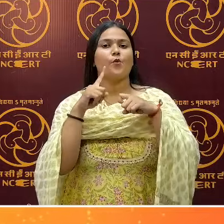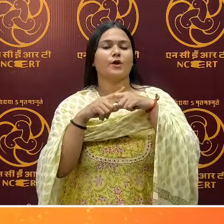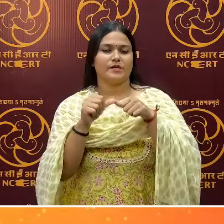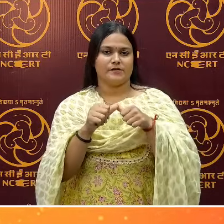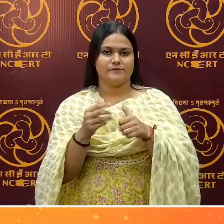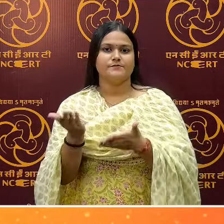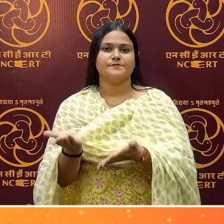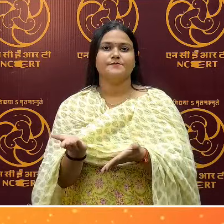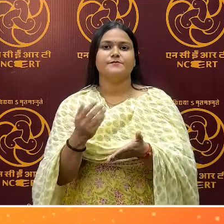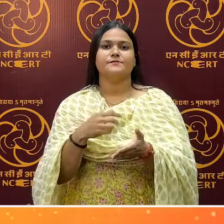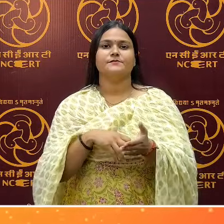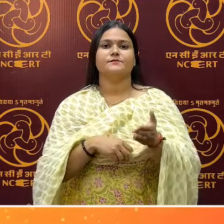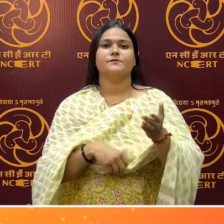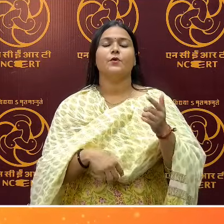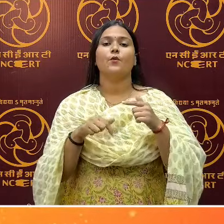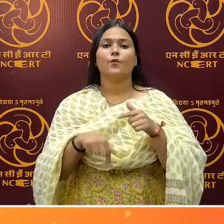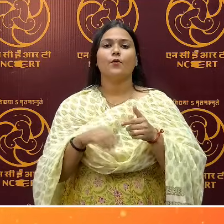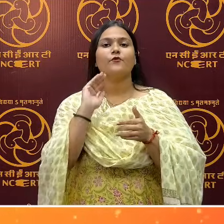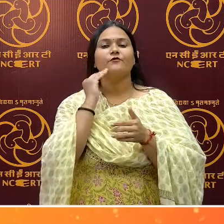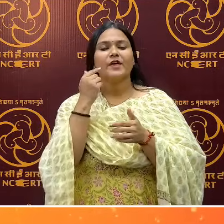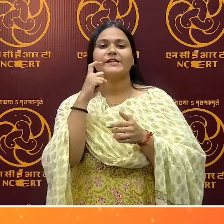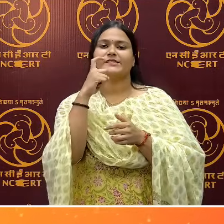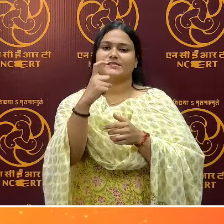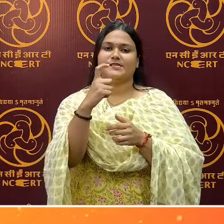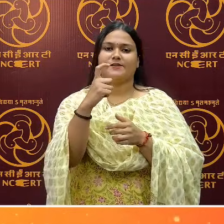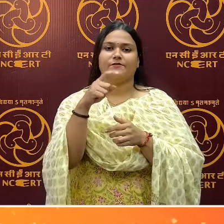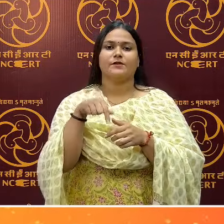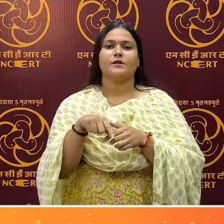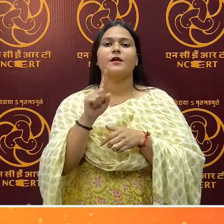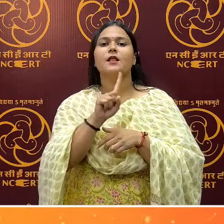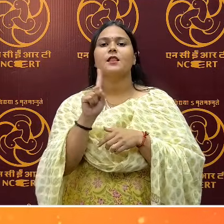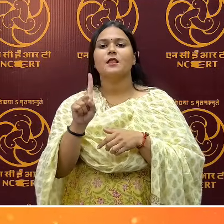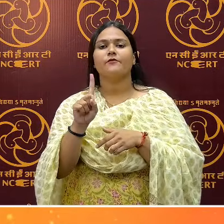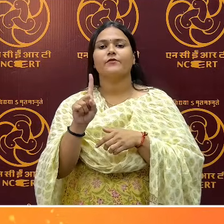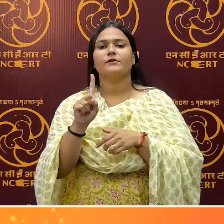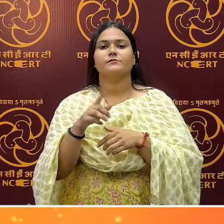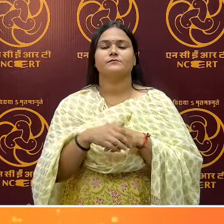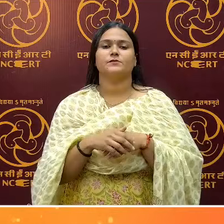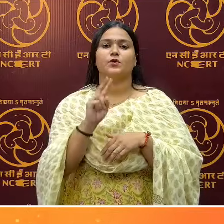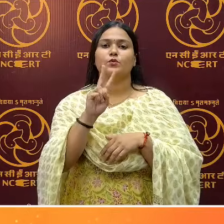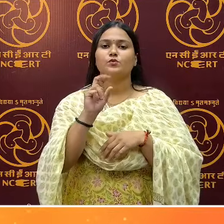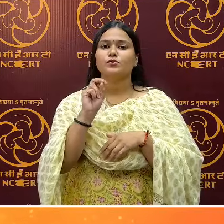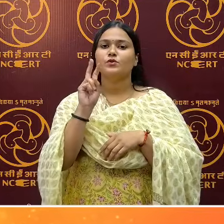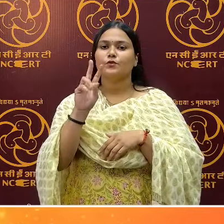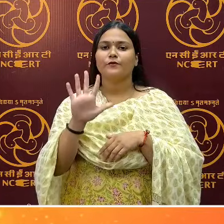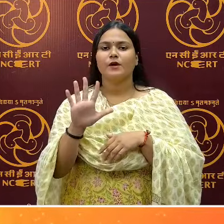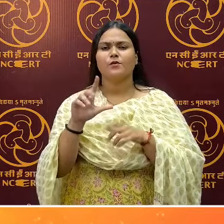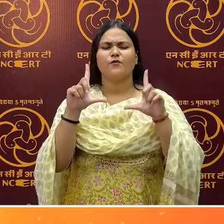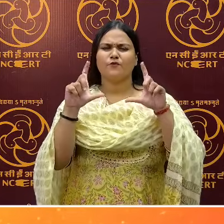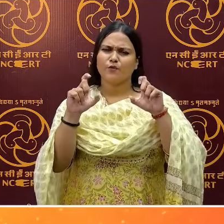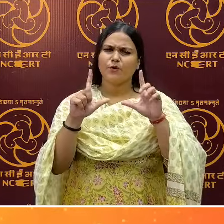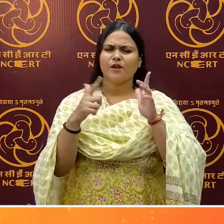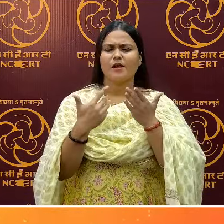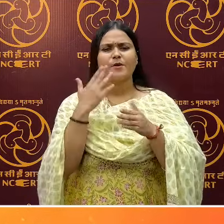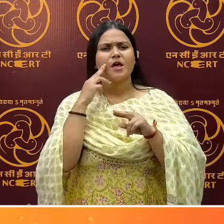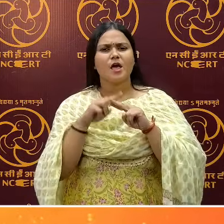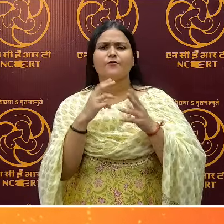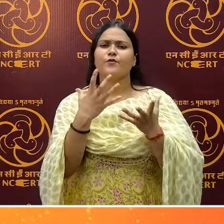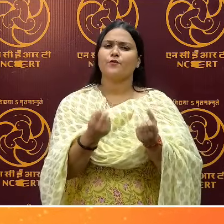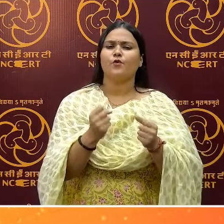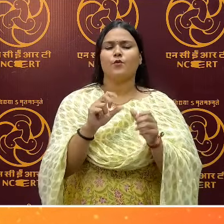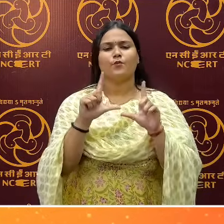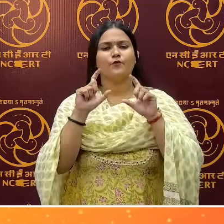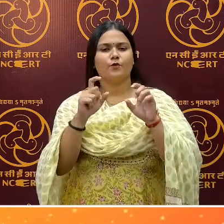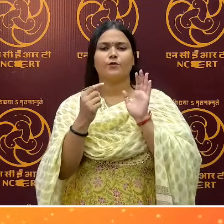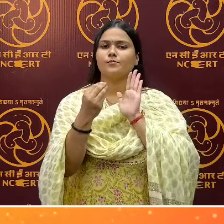session is 7th of November 2025, followed by the photograph. This is optional, either you can attach it or you can